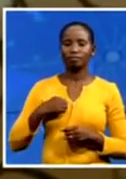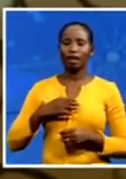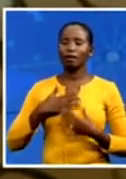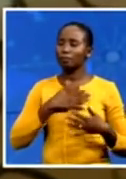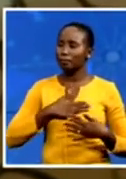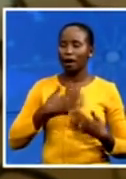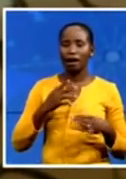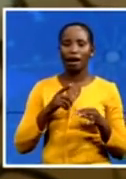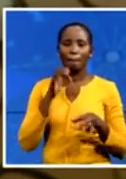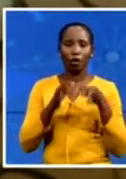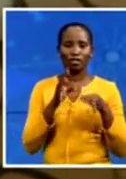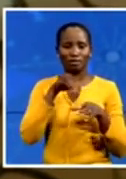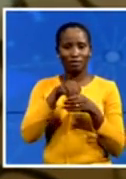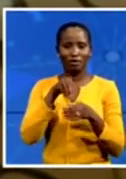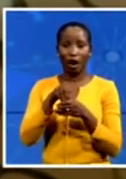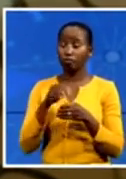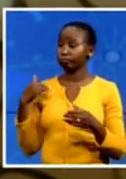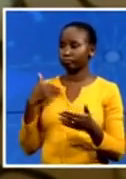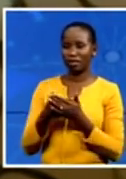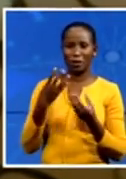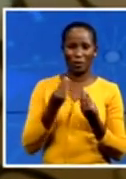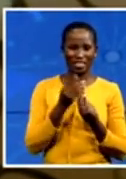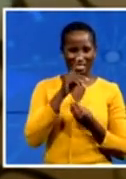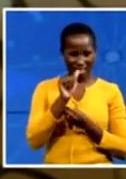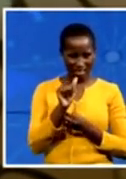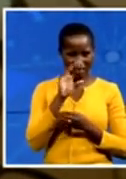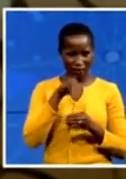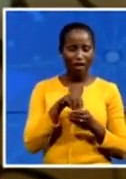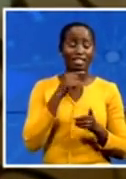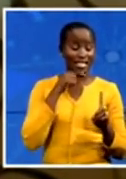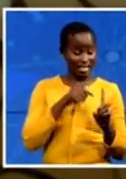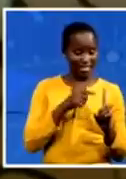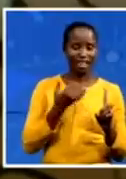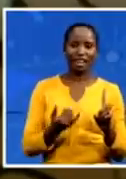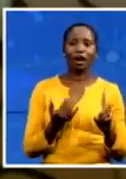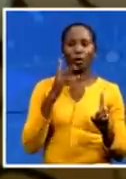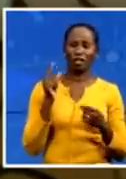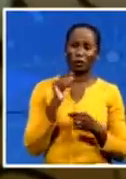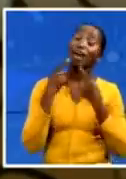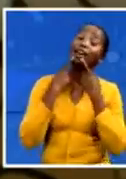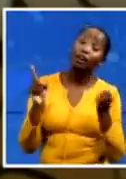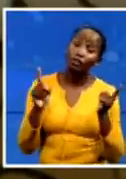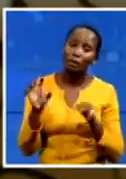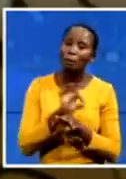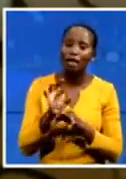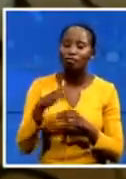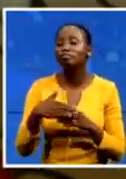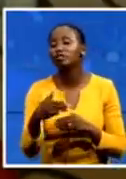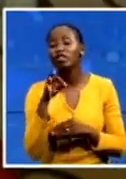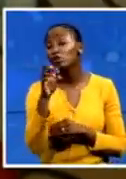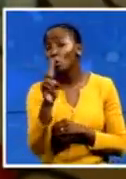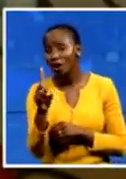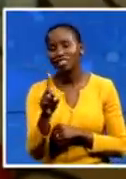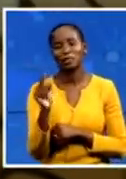Alliance. Of course, saying that she will be, making announcements soon as to where. On what the future actually